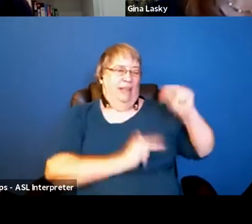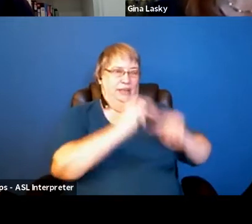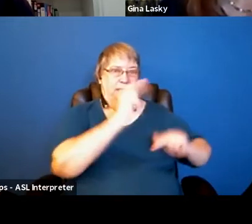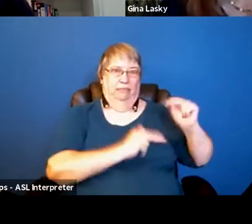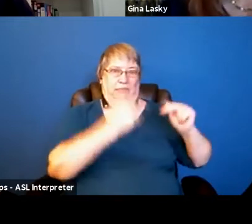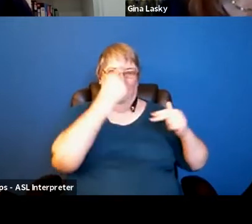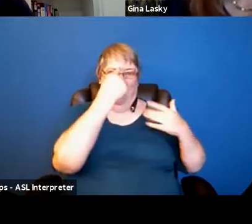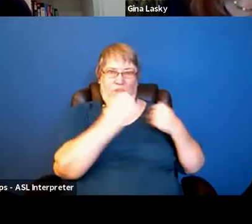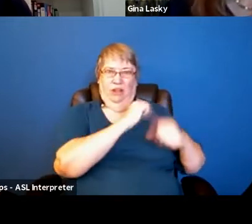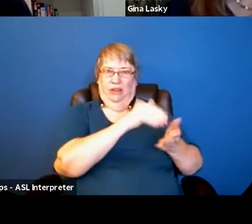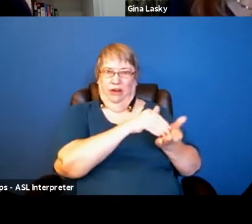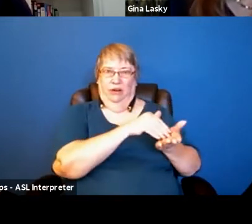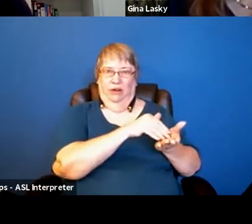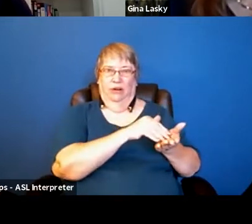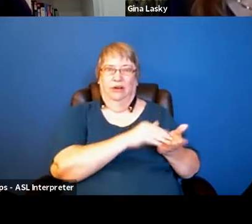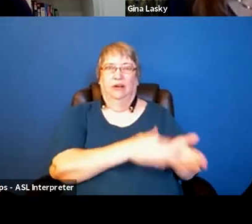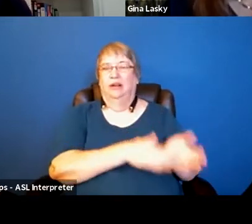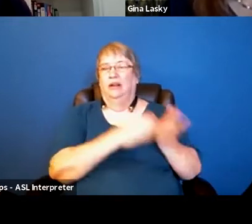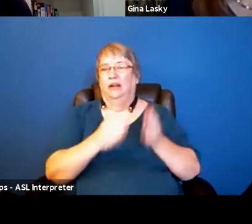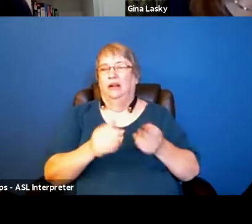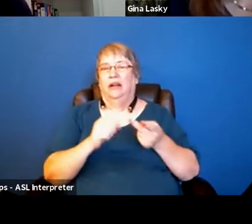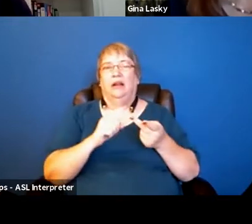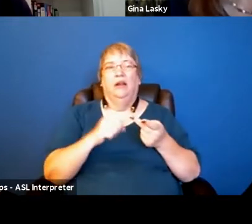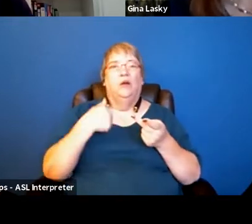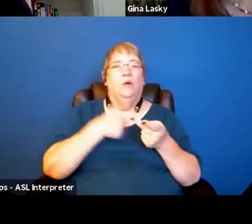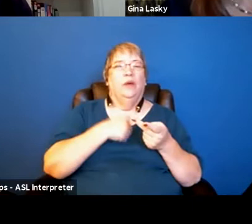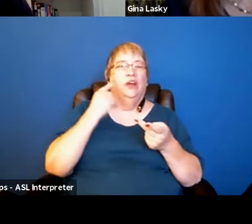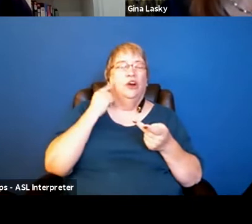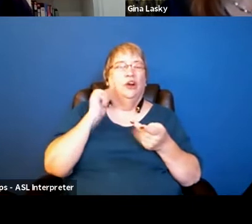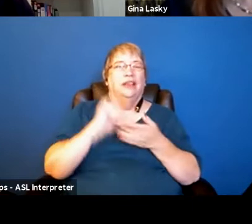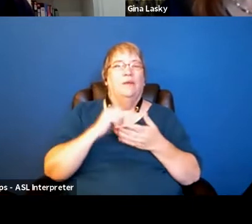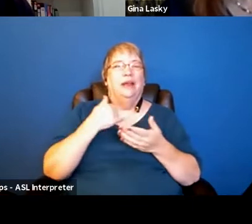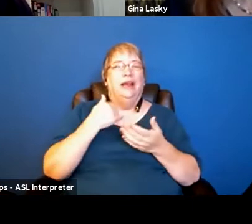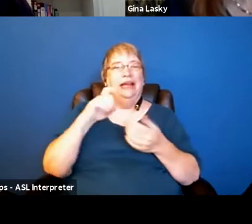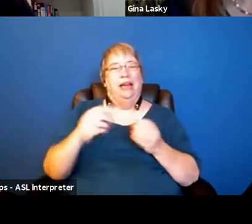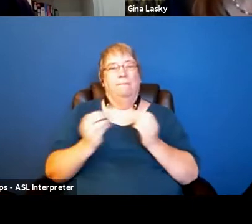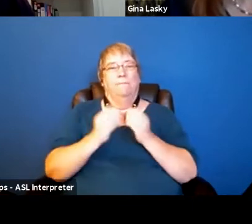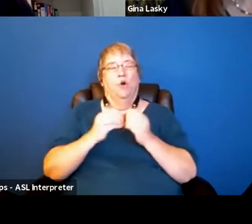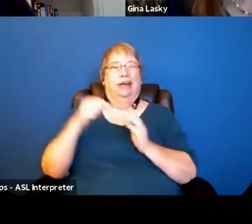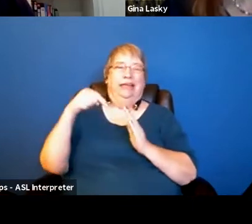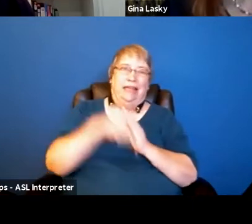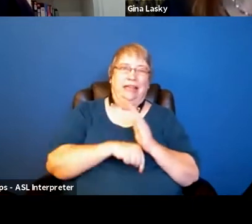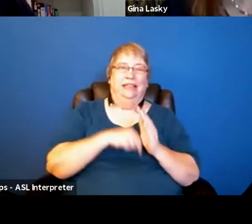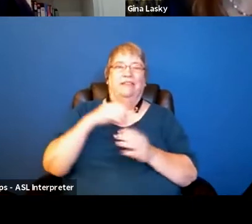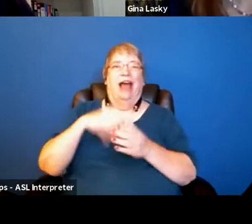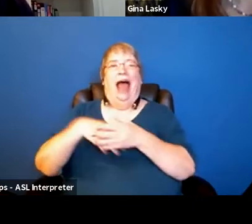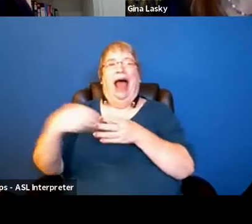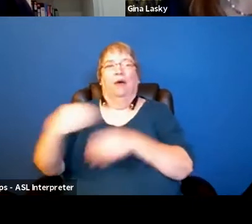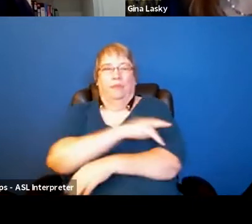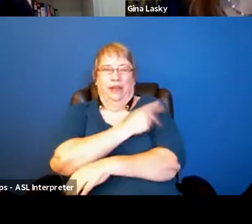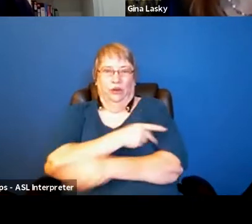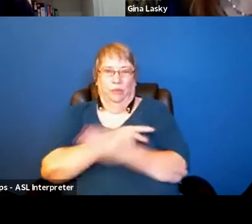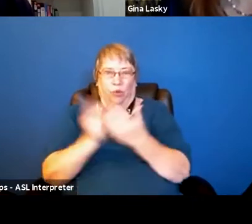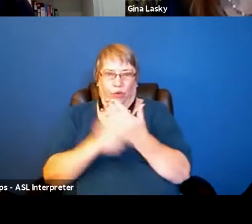example. We heard that the middle is missing with a need for more intensive outpatient programs, especially those